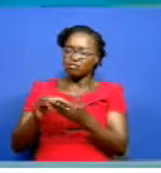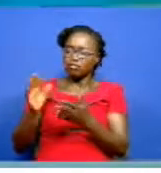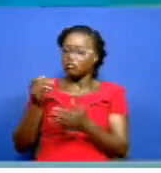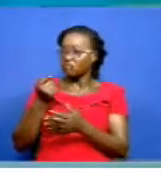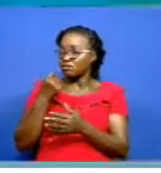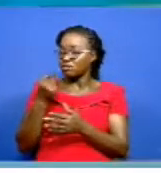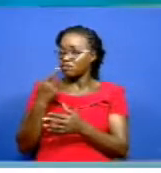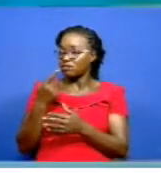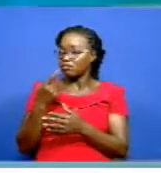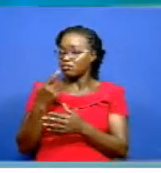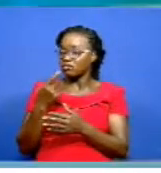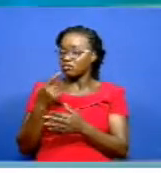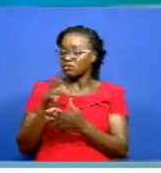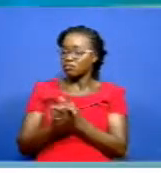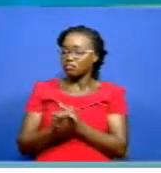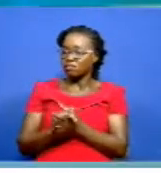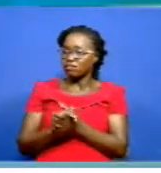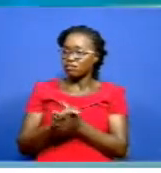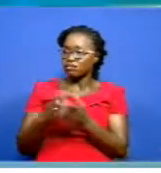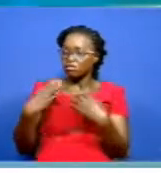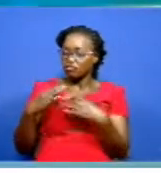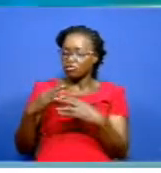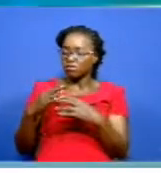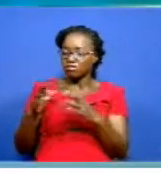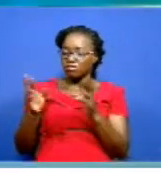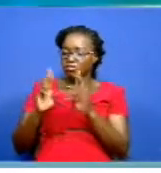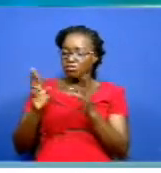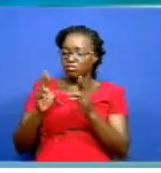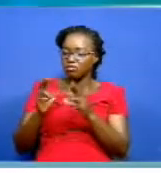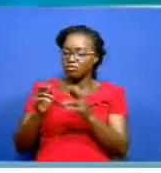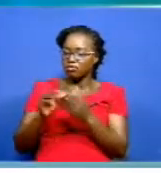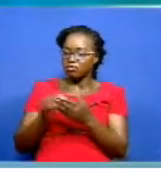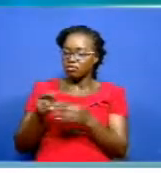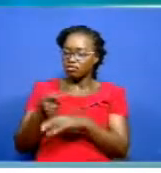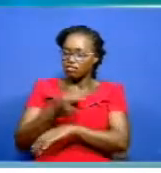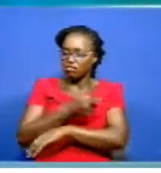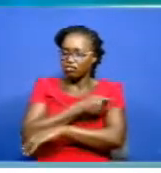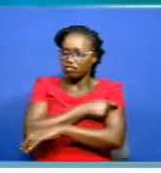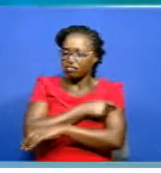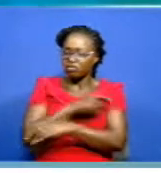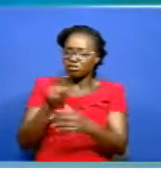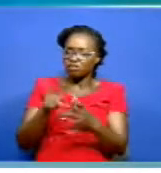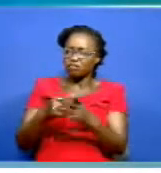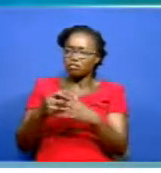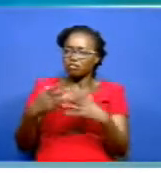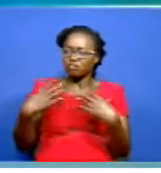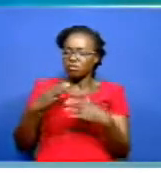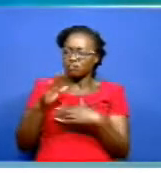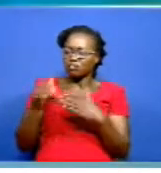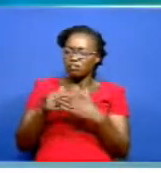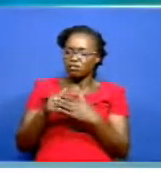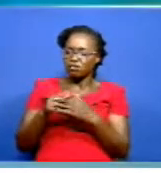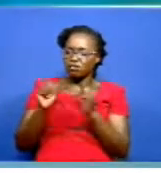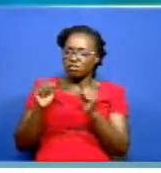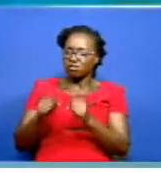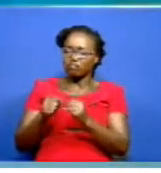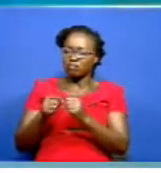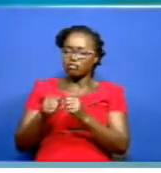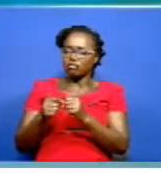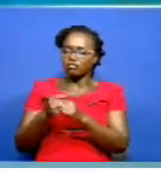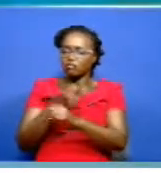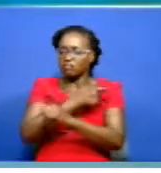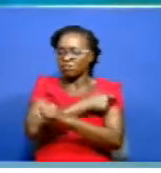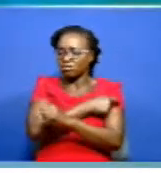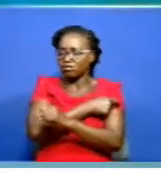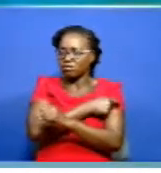and more people are willing to vaccinate, then the whole population can also be vaccinated. Of course, we're not going to be